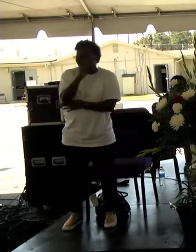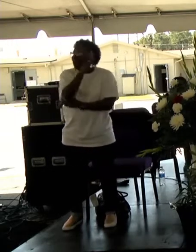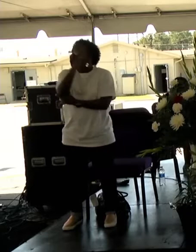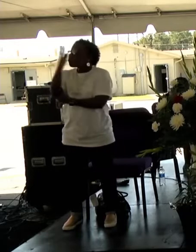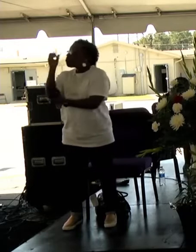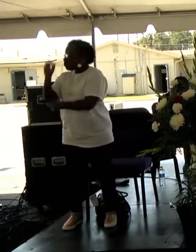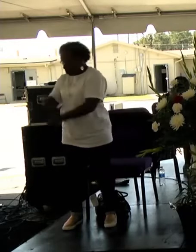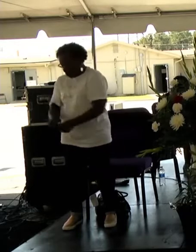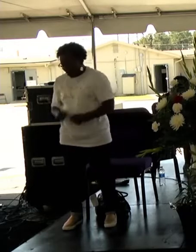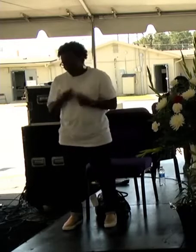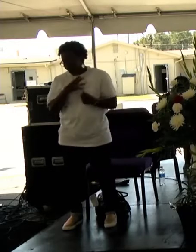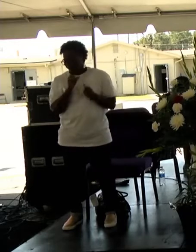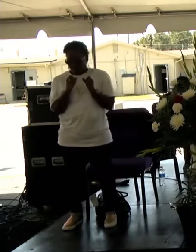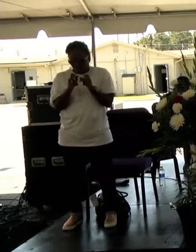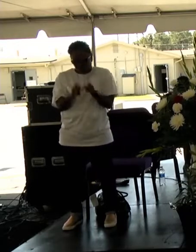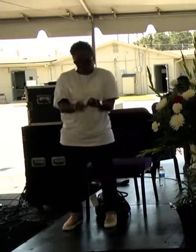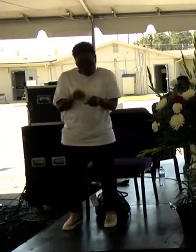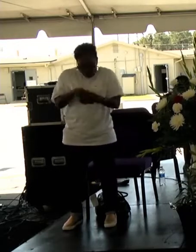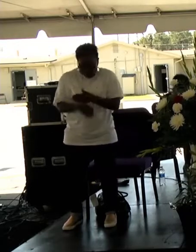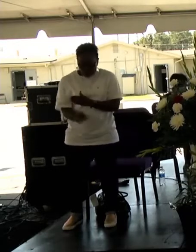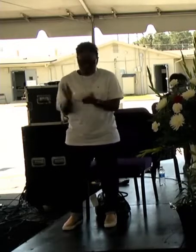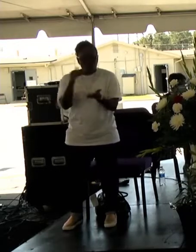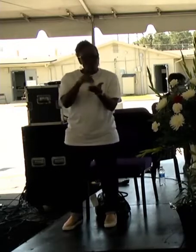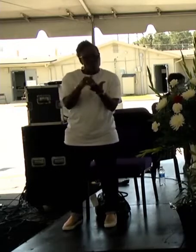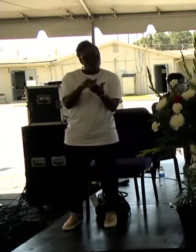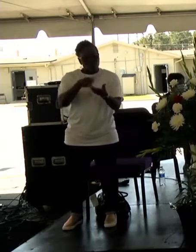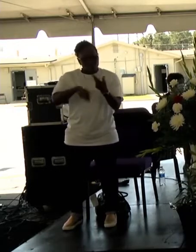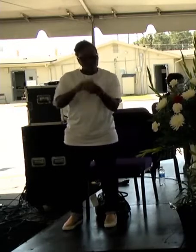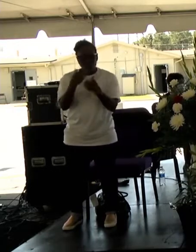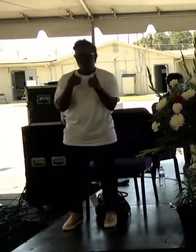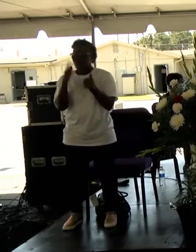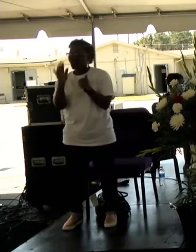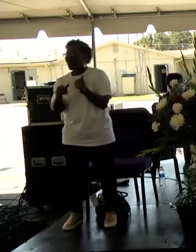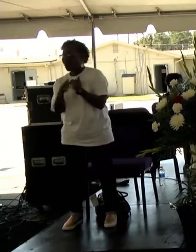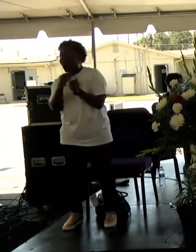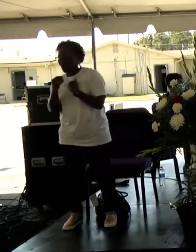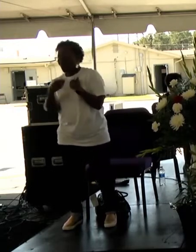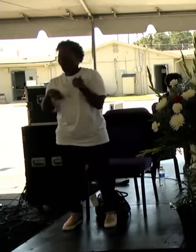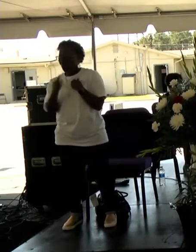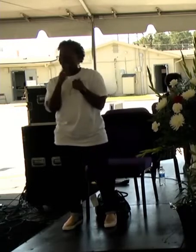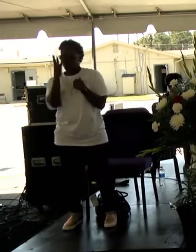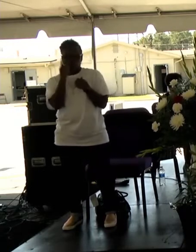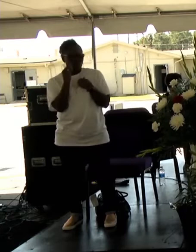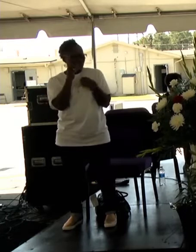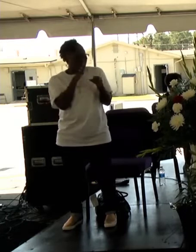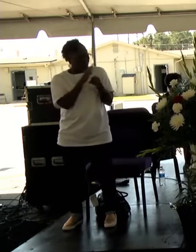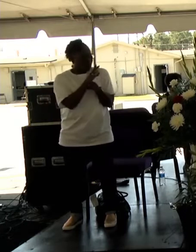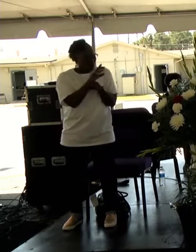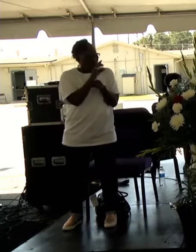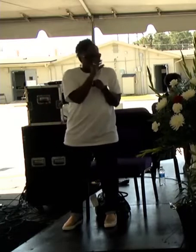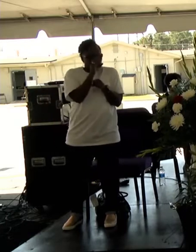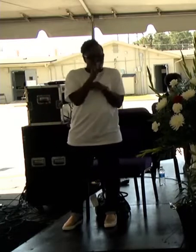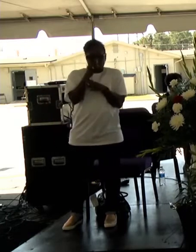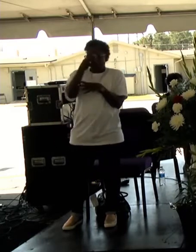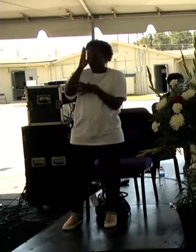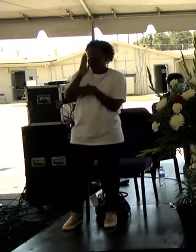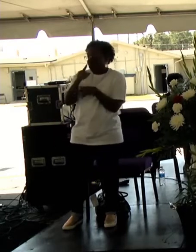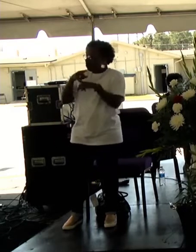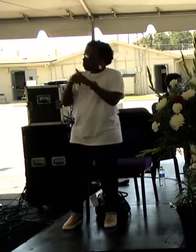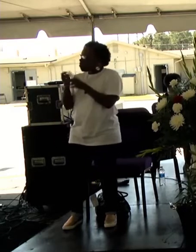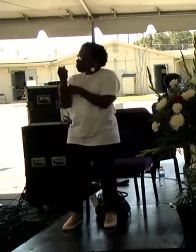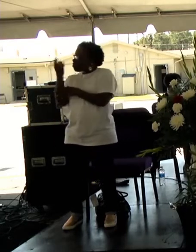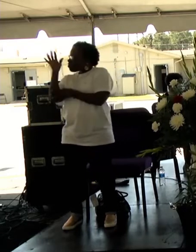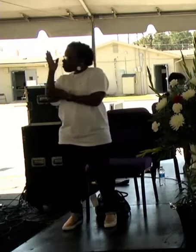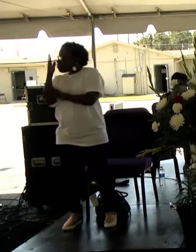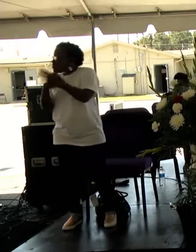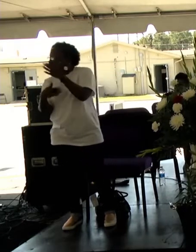the opportunity to be born again. And by us being born again, we experience the fullness of who he is. Understand